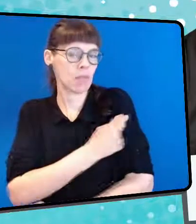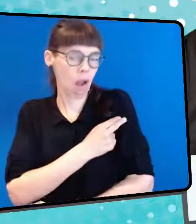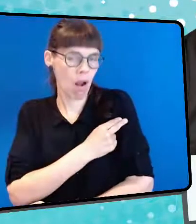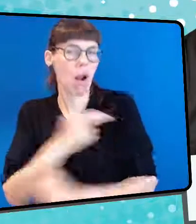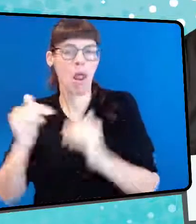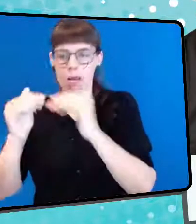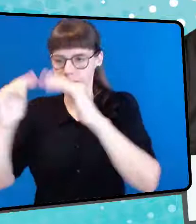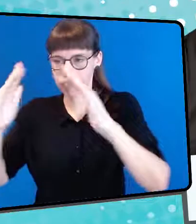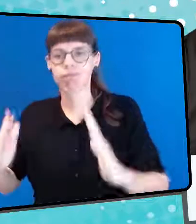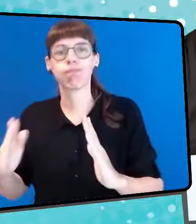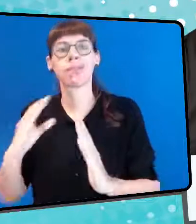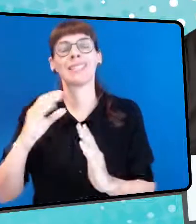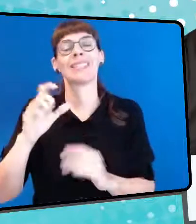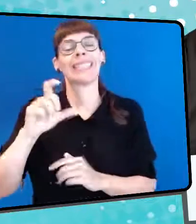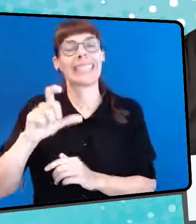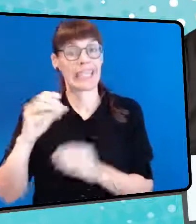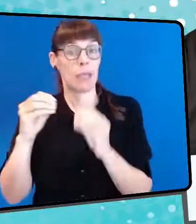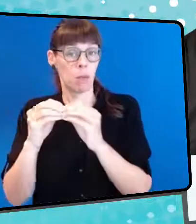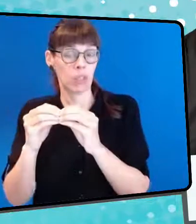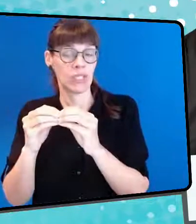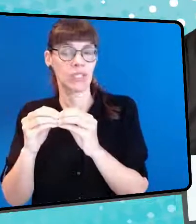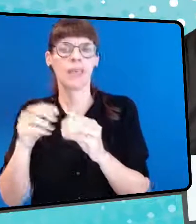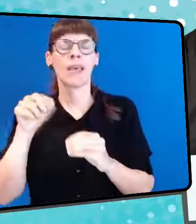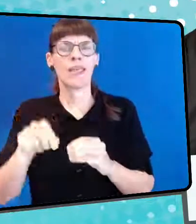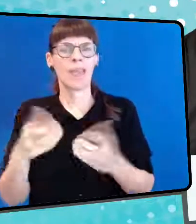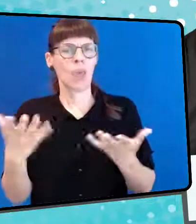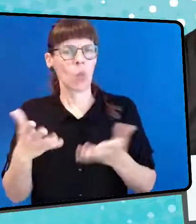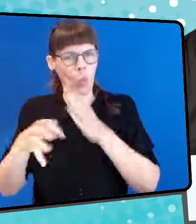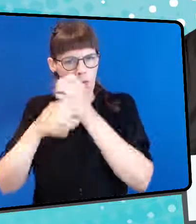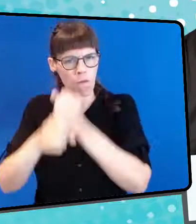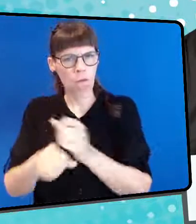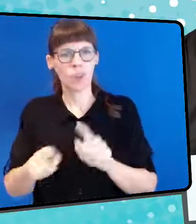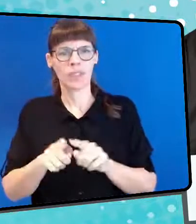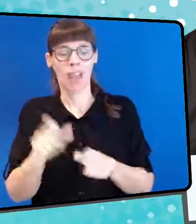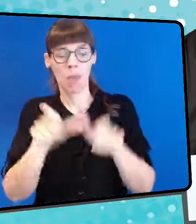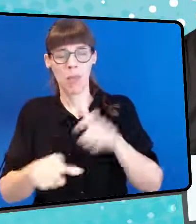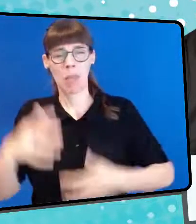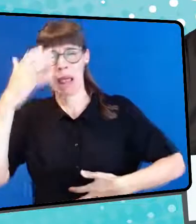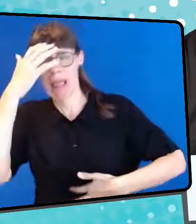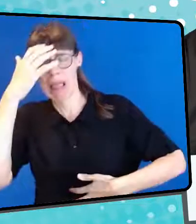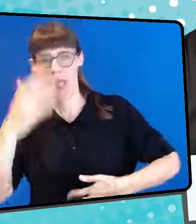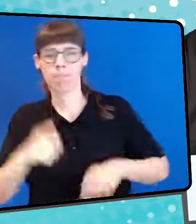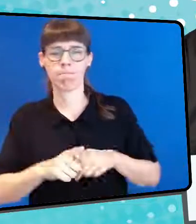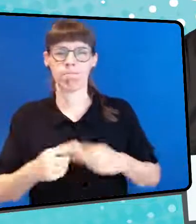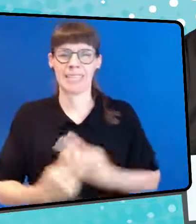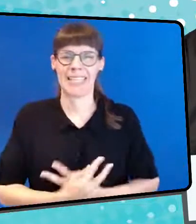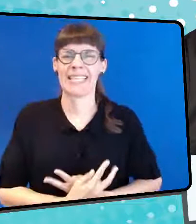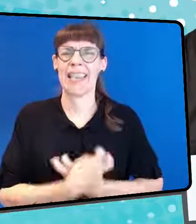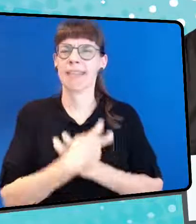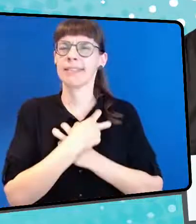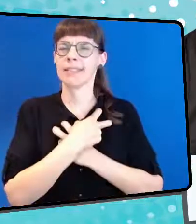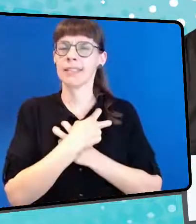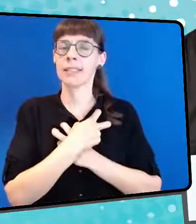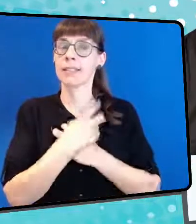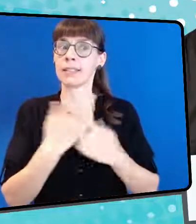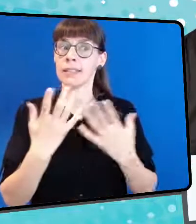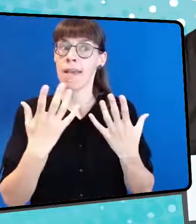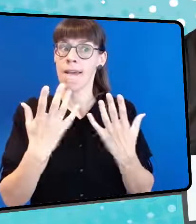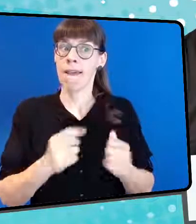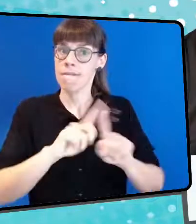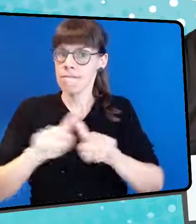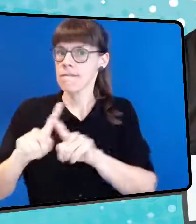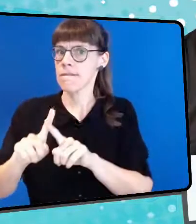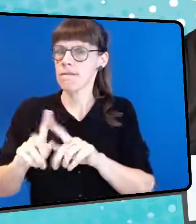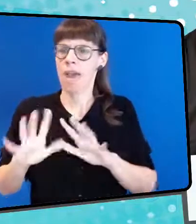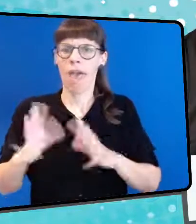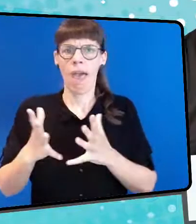this cancer treatment area. So radiotherapy is one of the ways that you can treat a cancer. There are sort